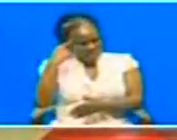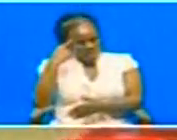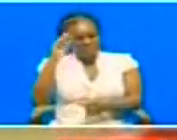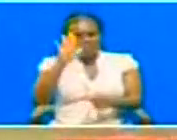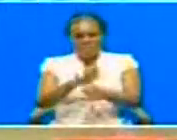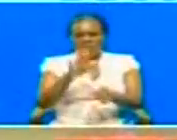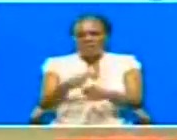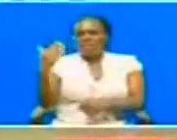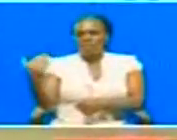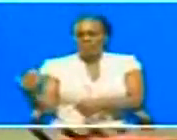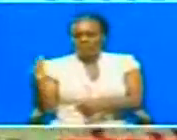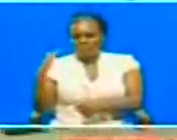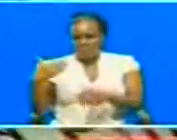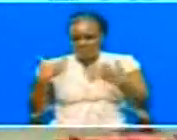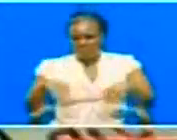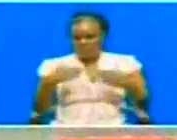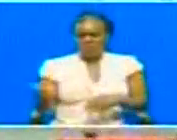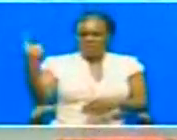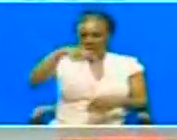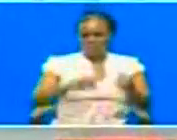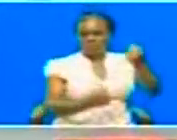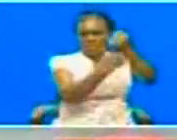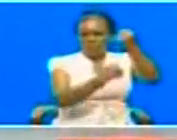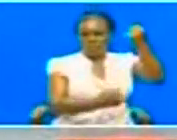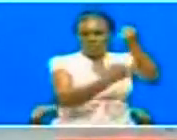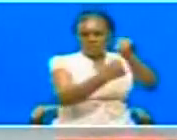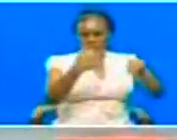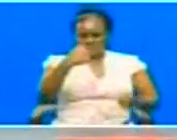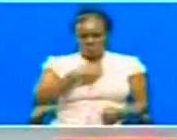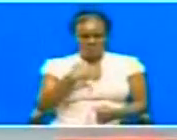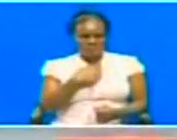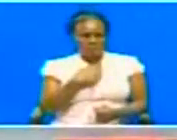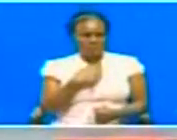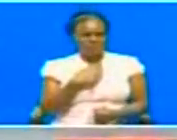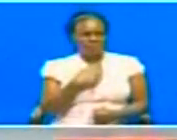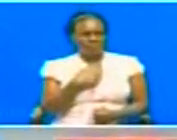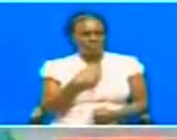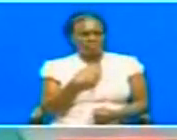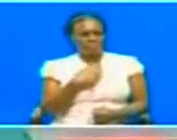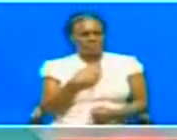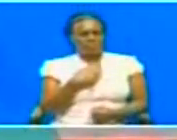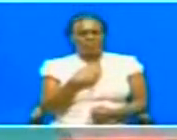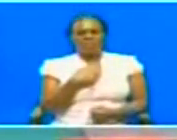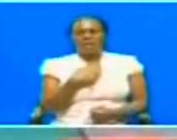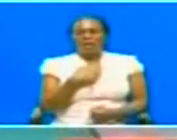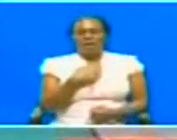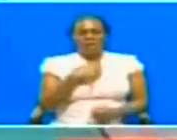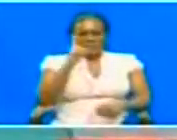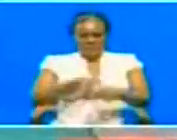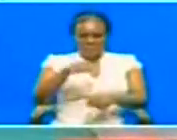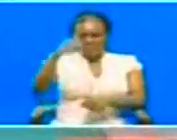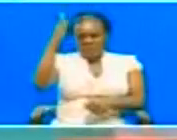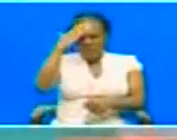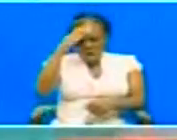Quite a bit of people did come forward. Sure? Yeah, yes. No, don't be polite. This is not a program to be one polite. Mr. James Jaguar, the moment he knew that I